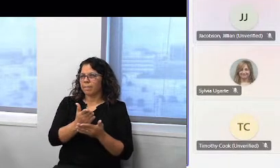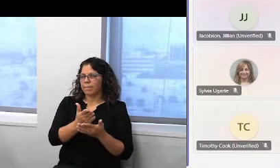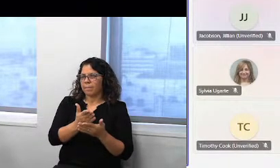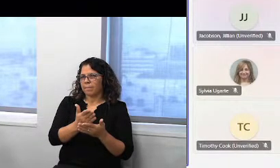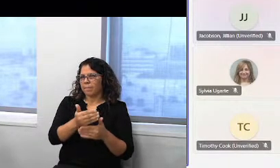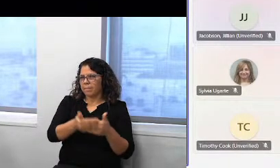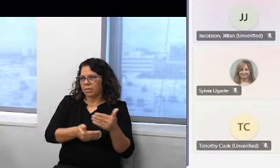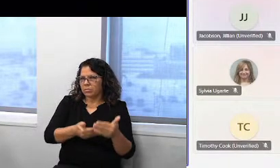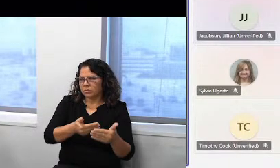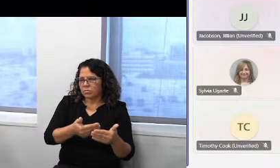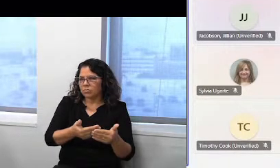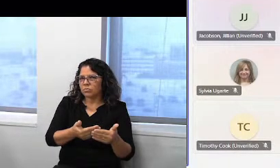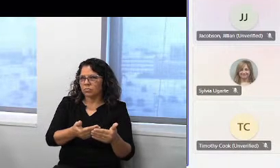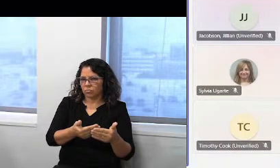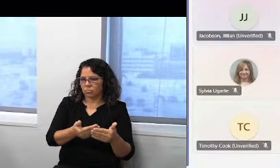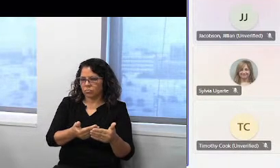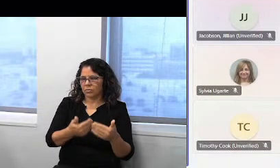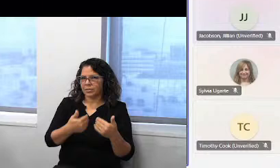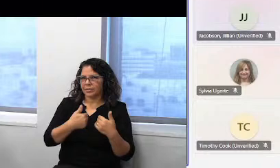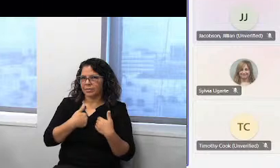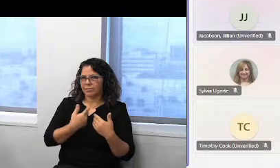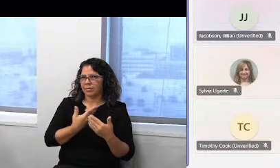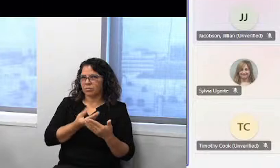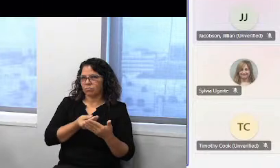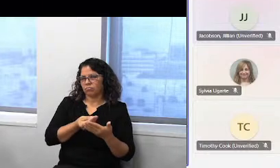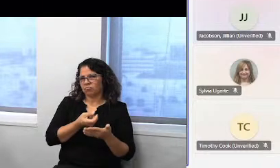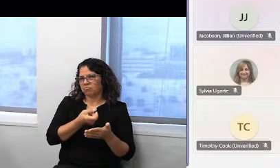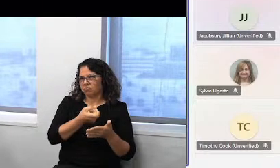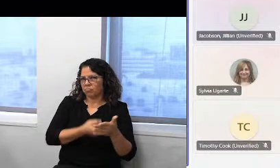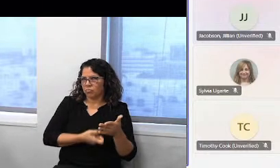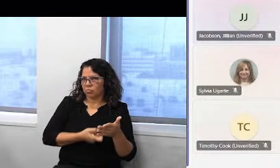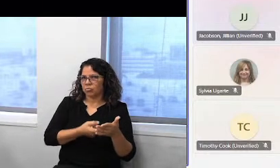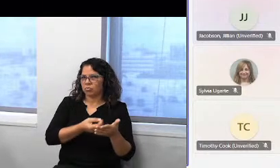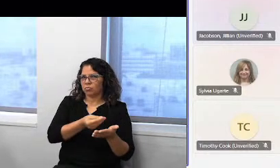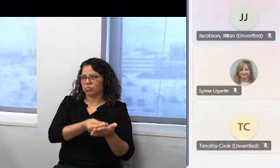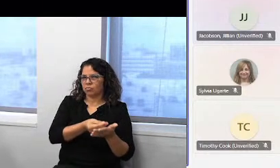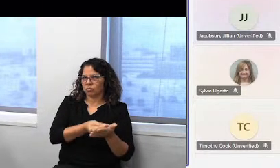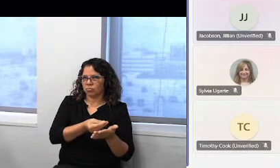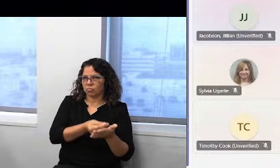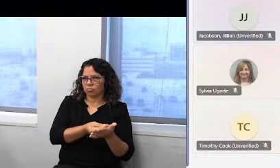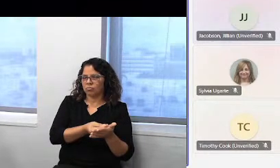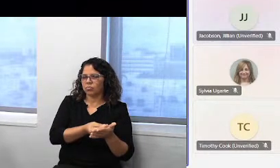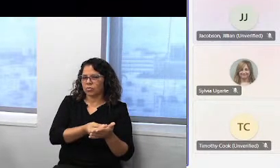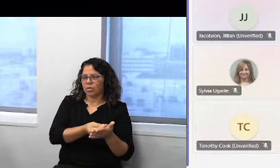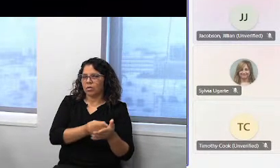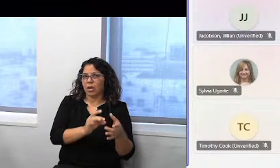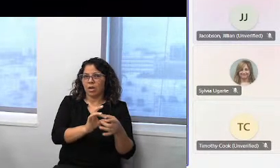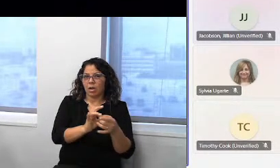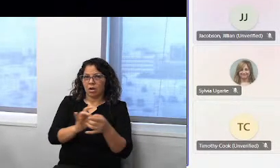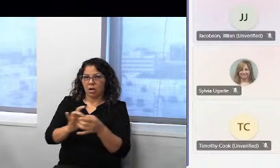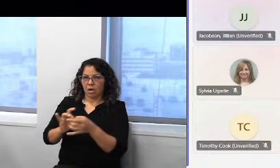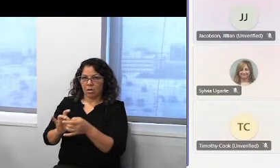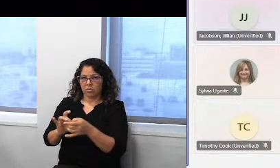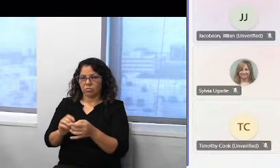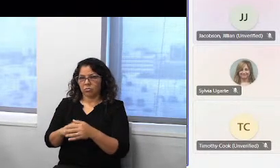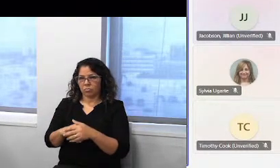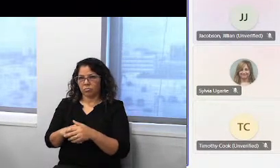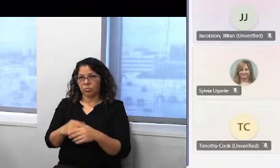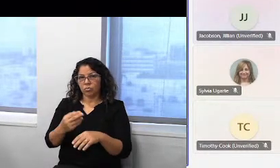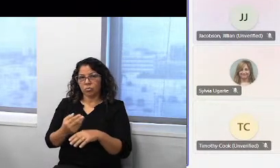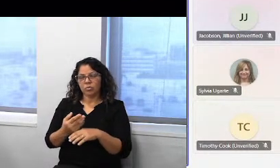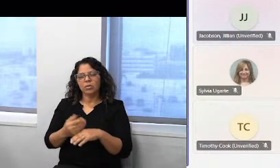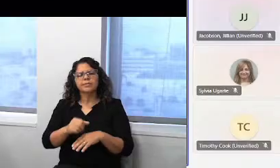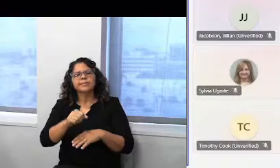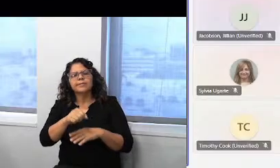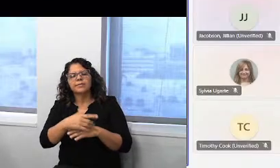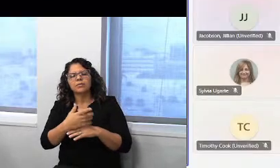costs associated with the Tranche 1 projects. It was directed to seek federal funding. Are you aware of that direction? Yes, I am aware of that direction.